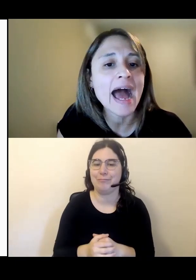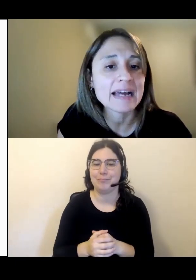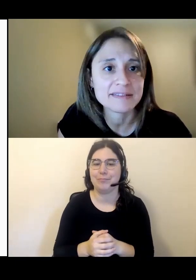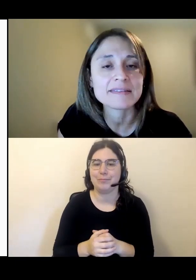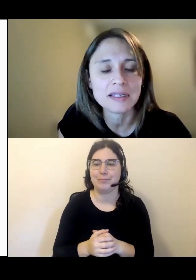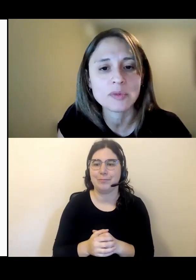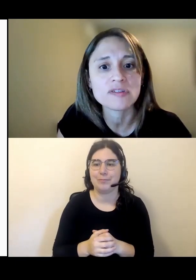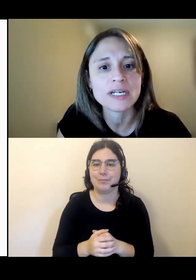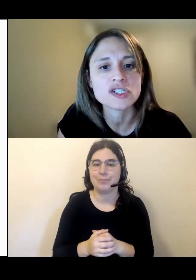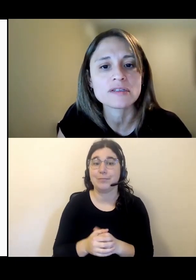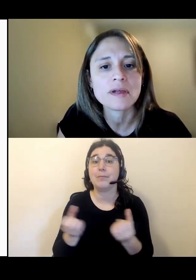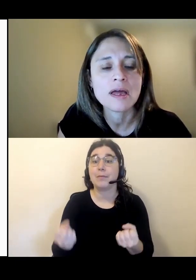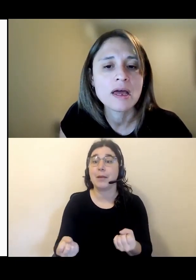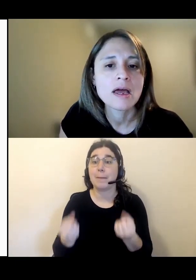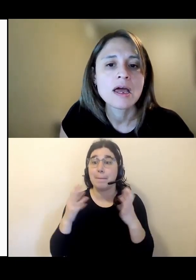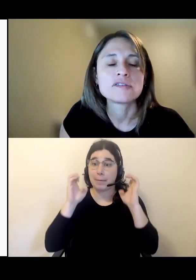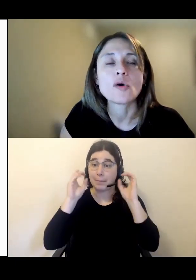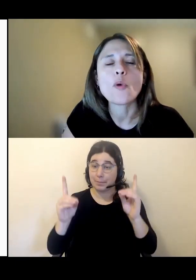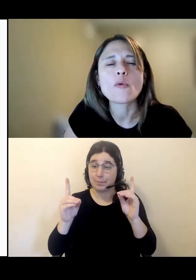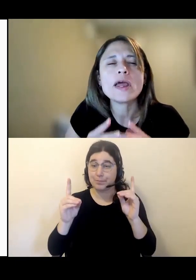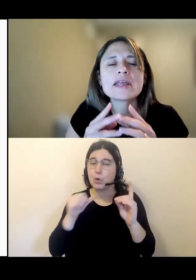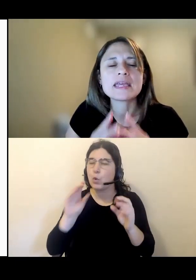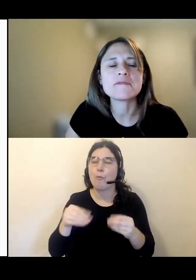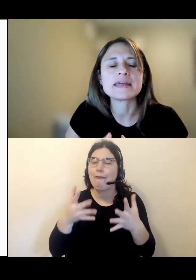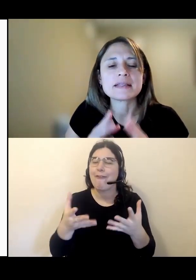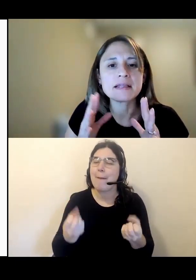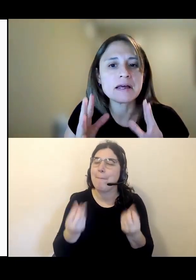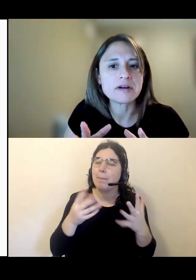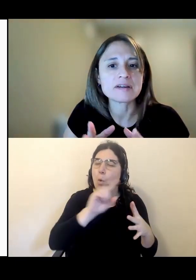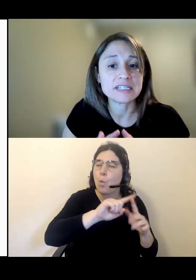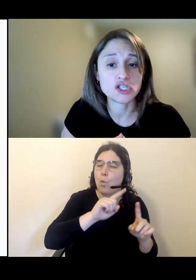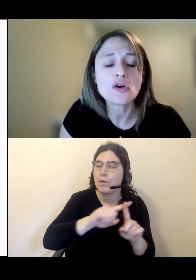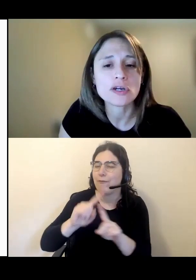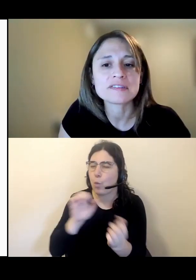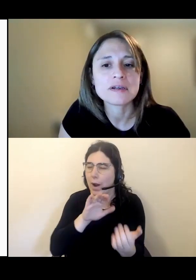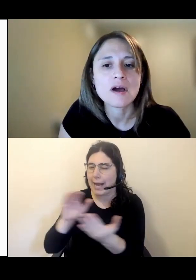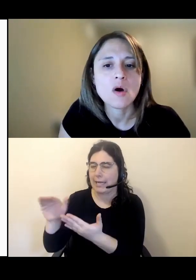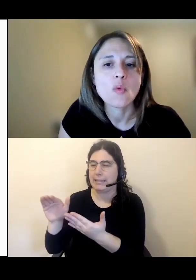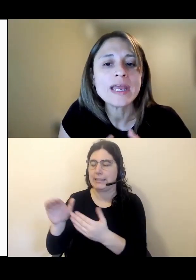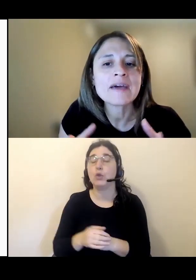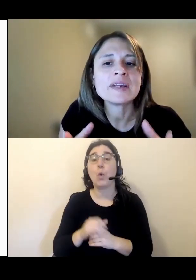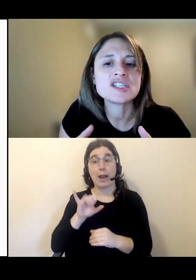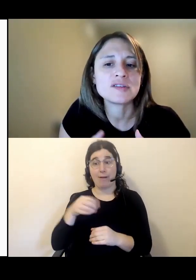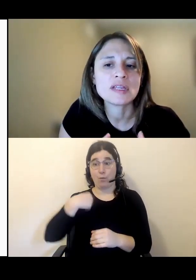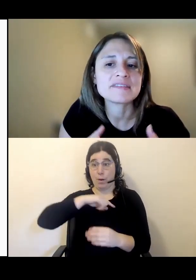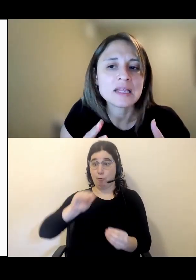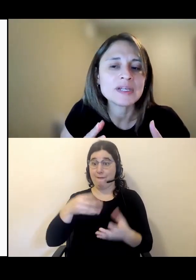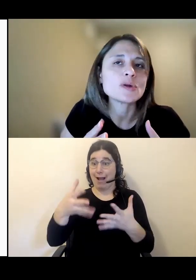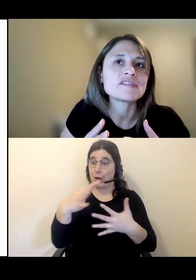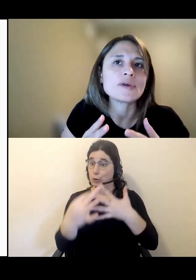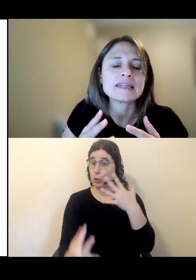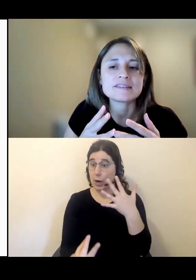means of access and demonstration. So when we are giving learners a choice, we leverage a